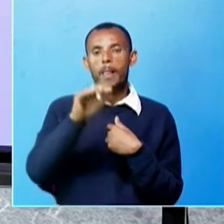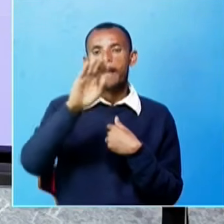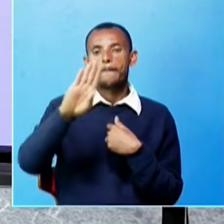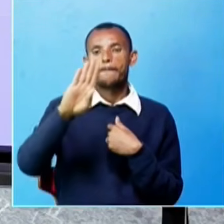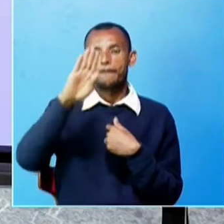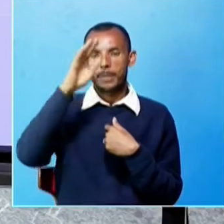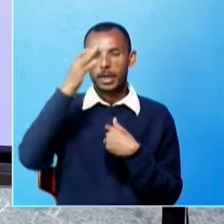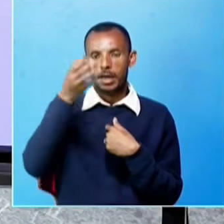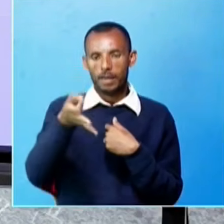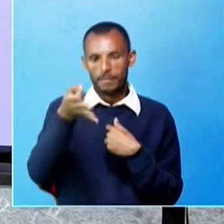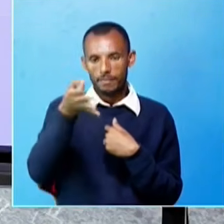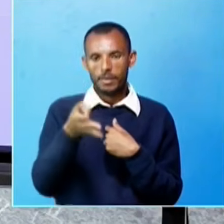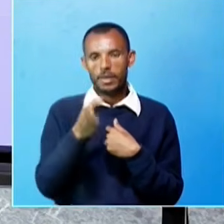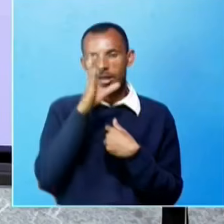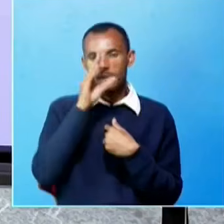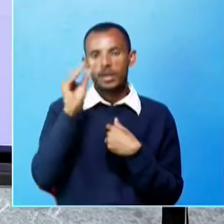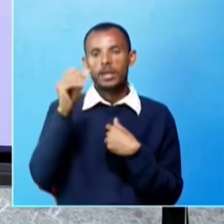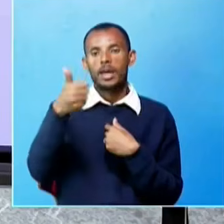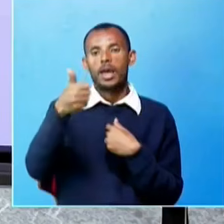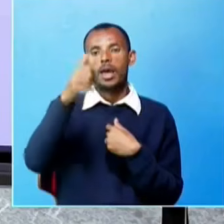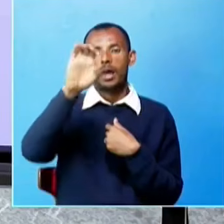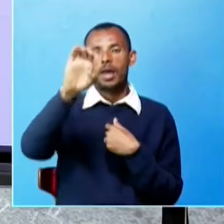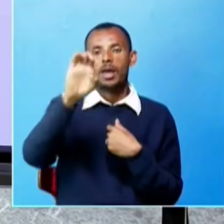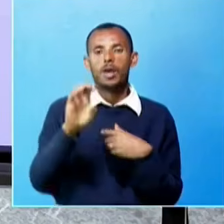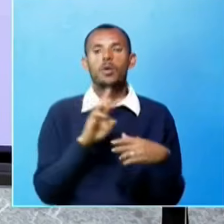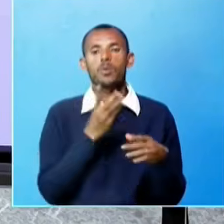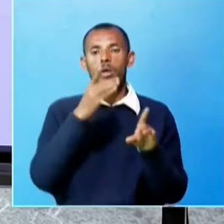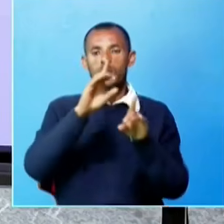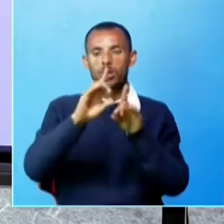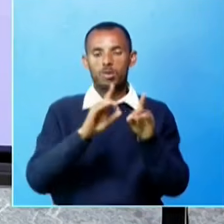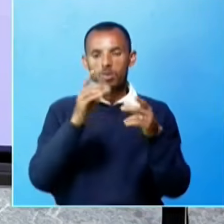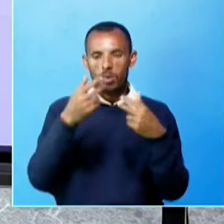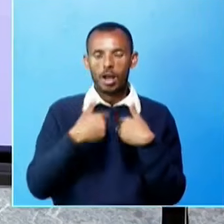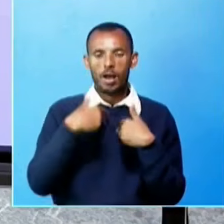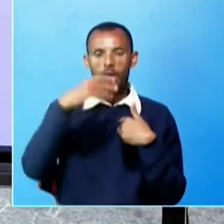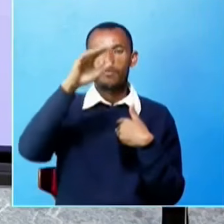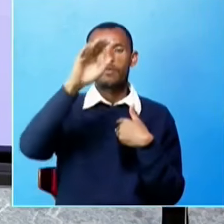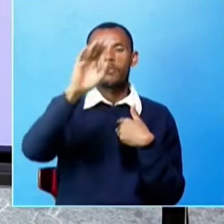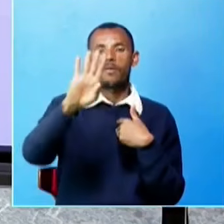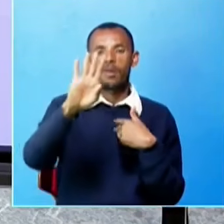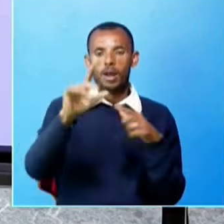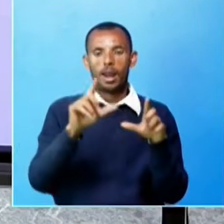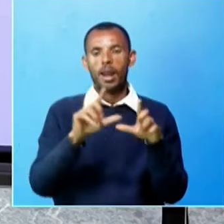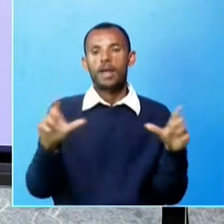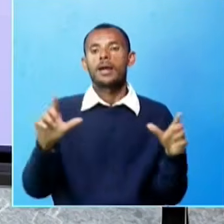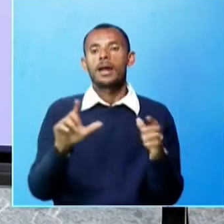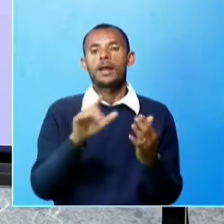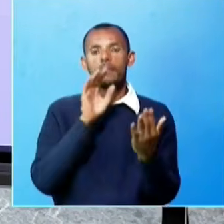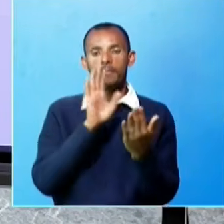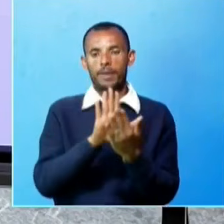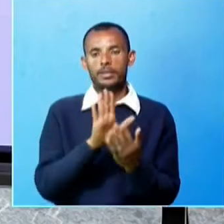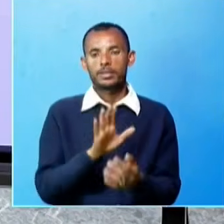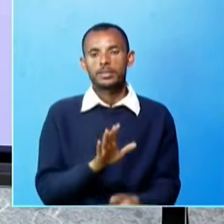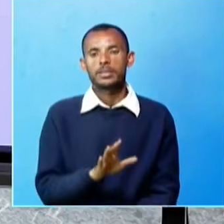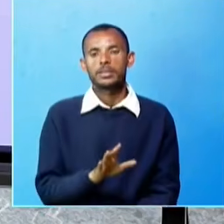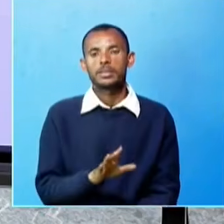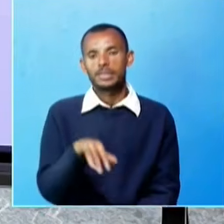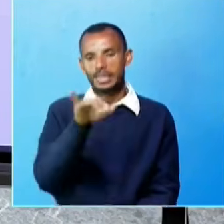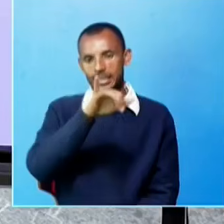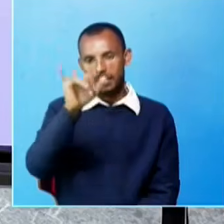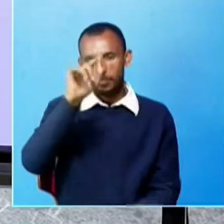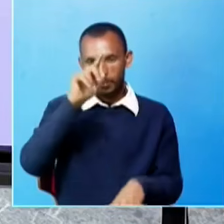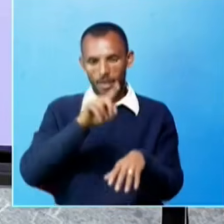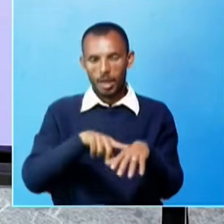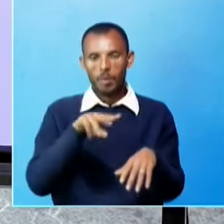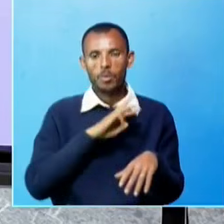BF, AE. Okay, we do have 4 lateral edges. At the same time, we